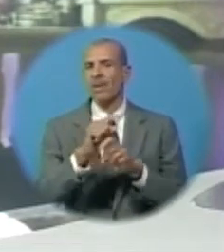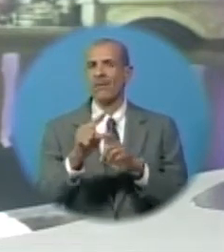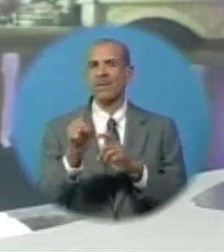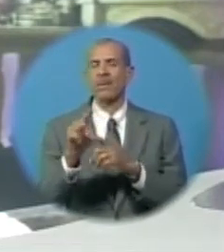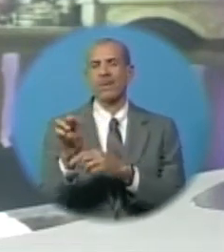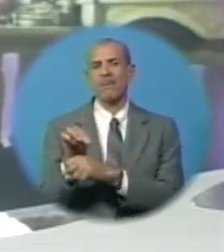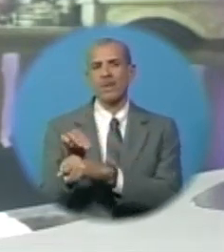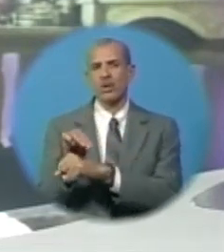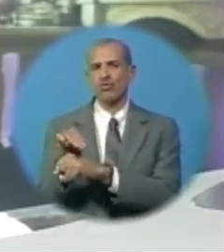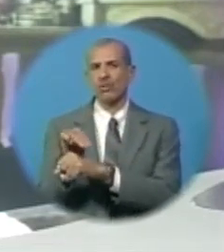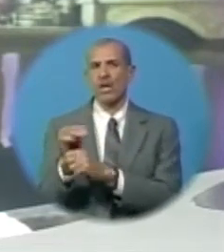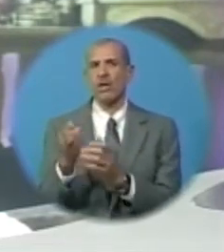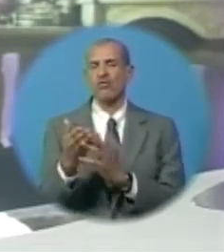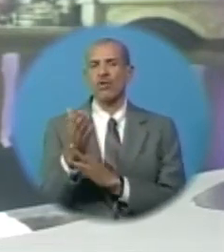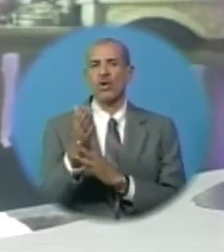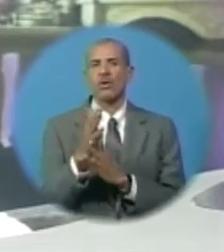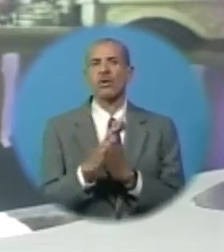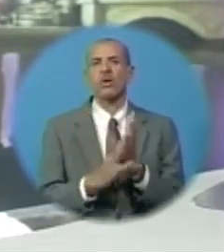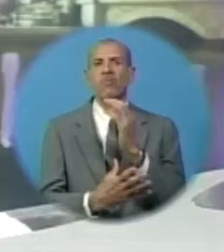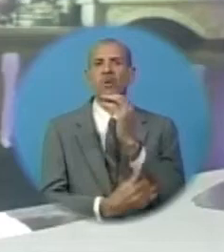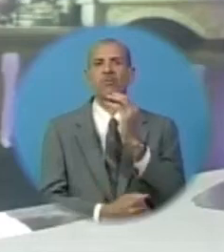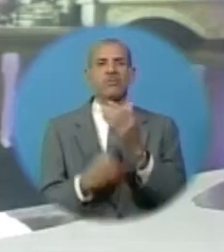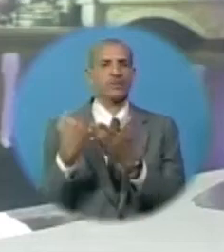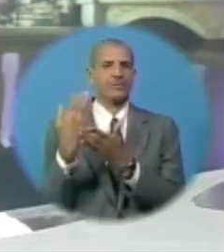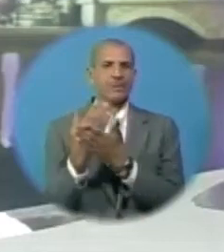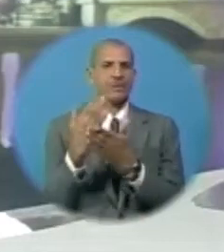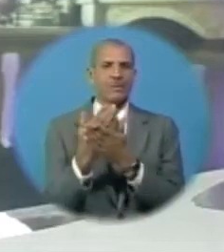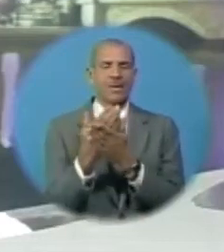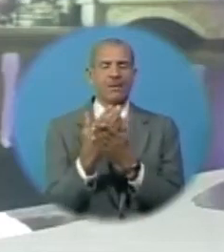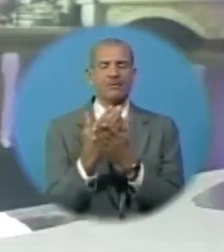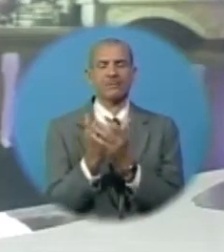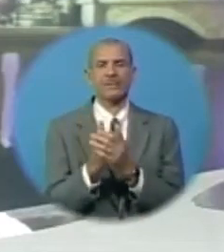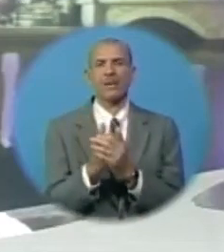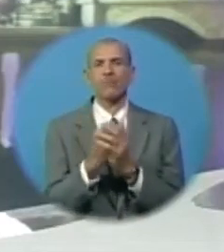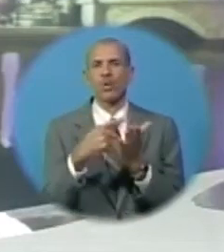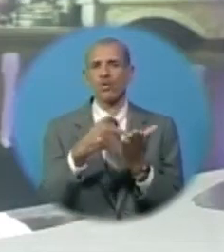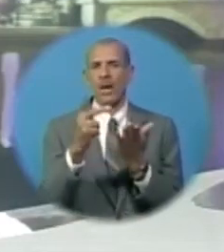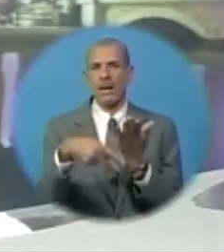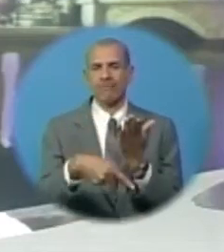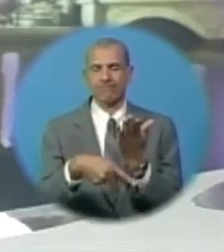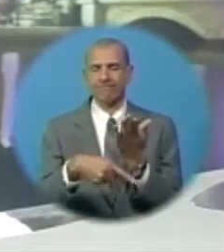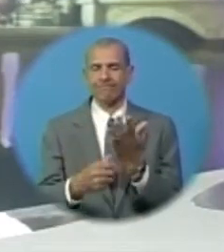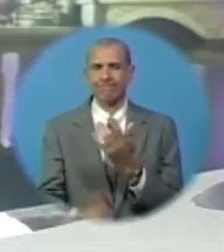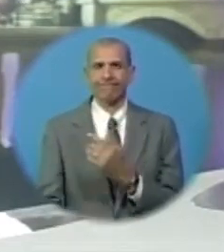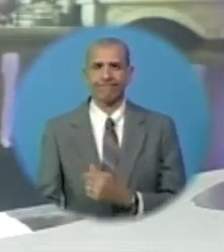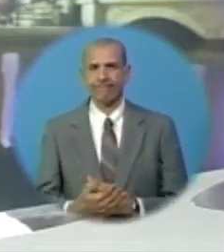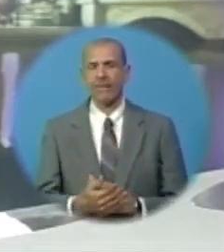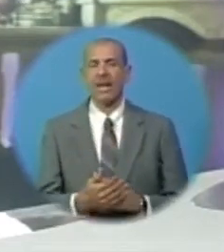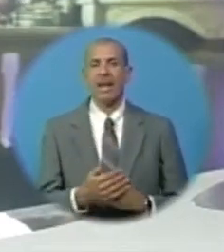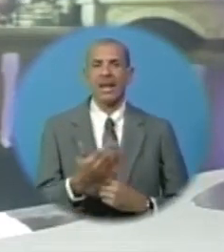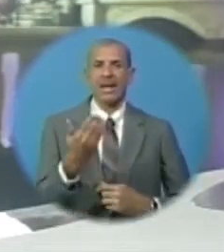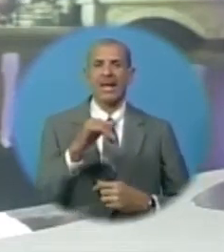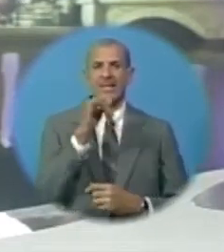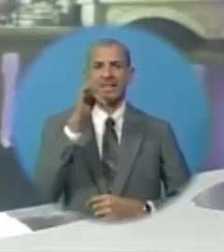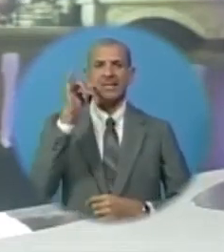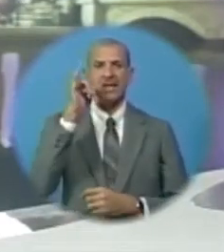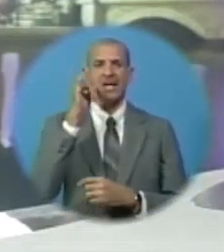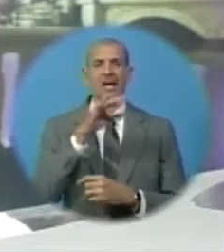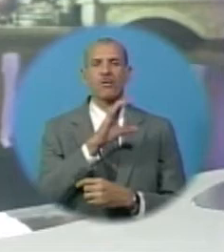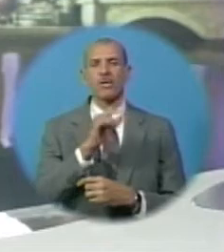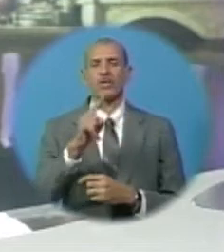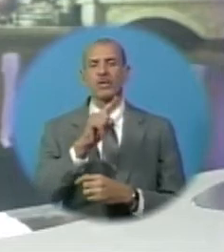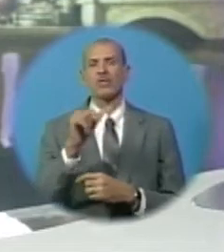that ministry through its Poverty Alleviation and Reduction Program. Yesterday, a resident from the Christchurch East constituency